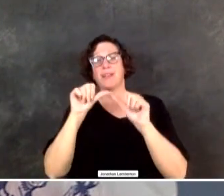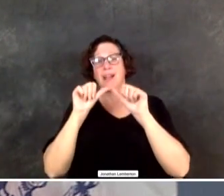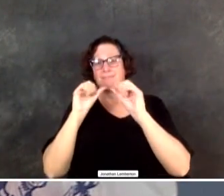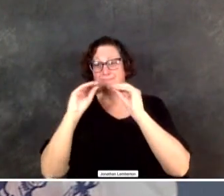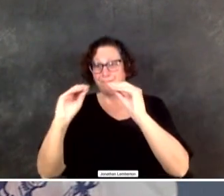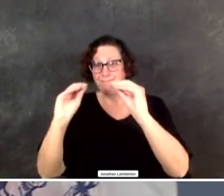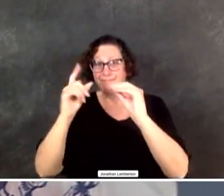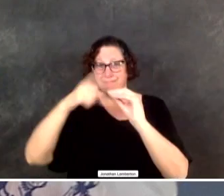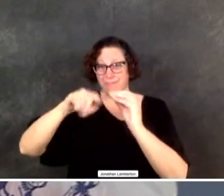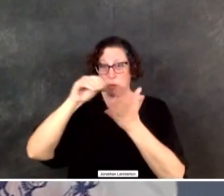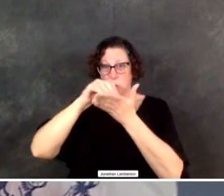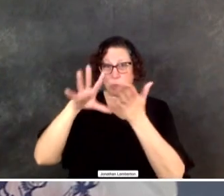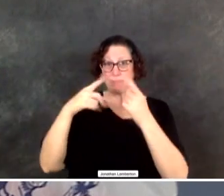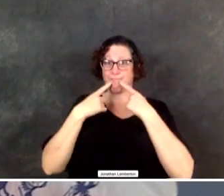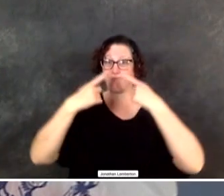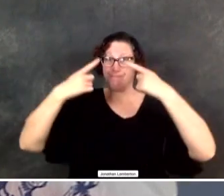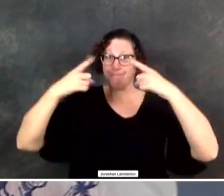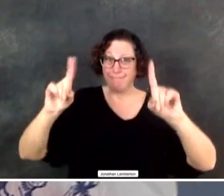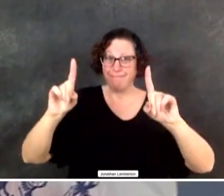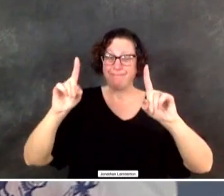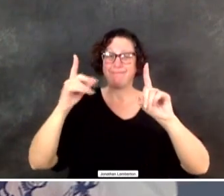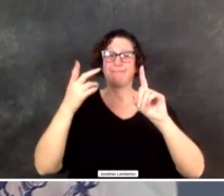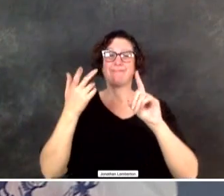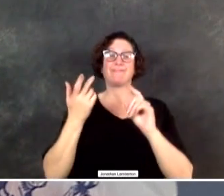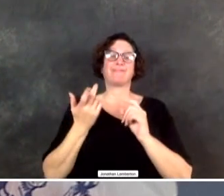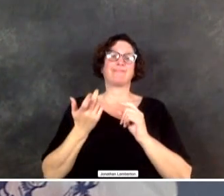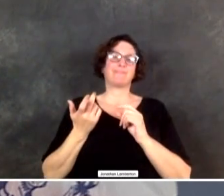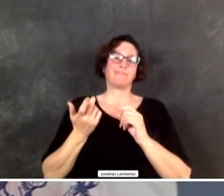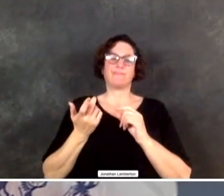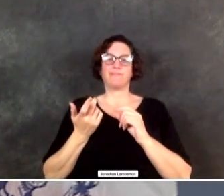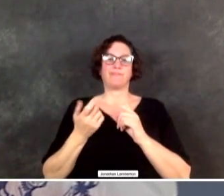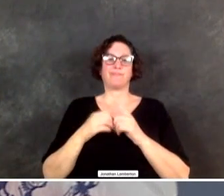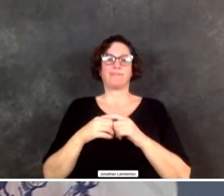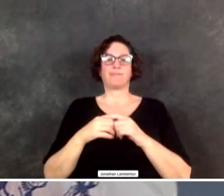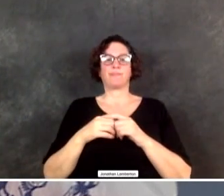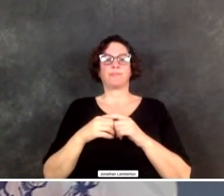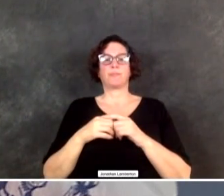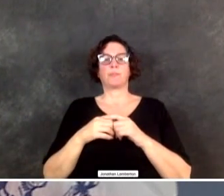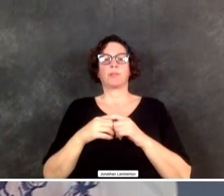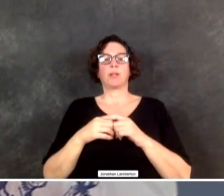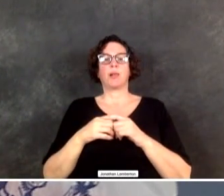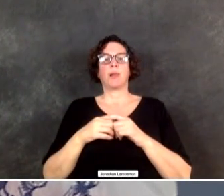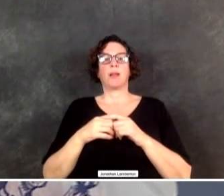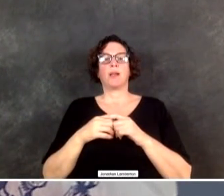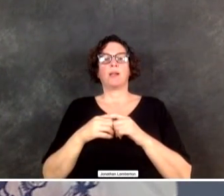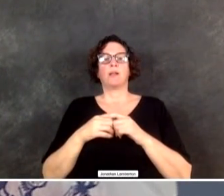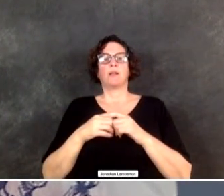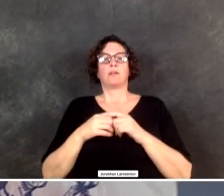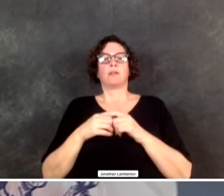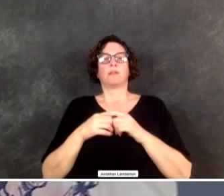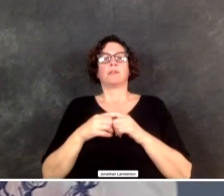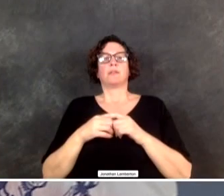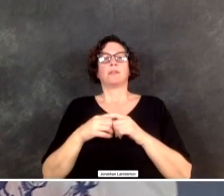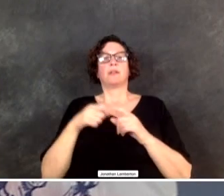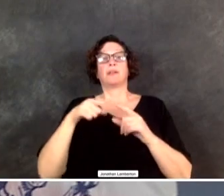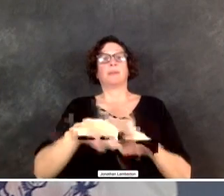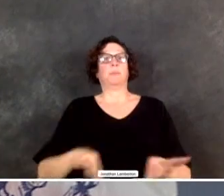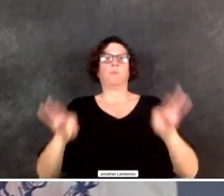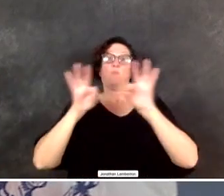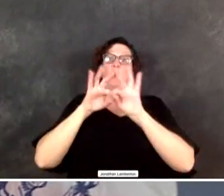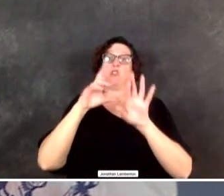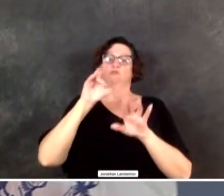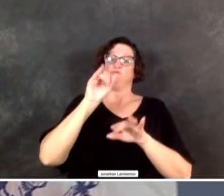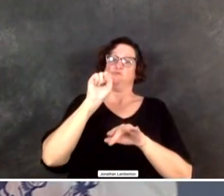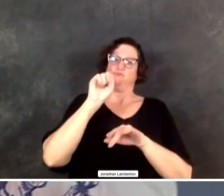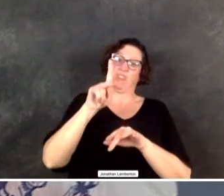any real impact on our kids' education, you know, whether it was going to be worth the risk. And I think consistently what the